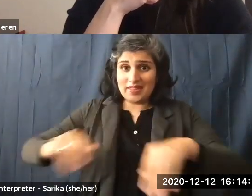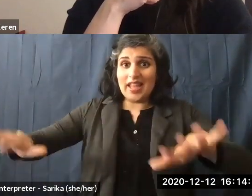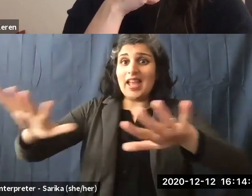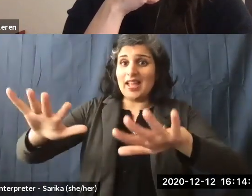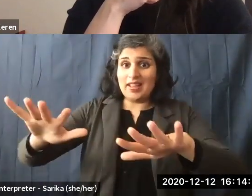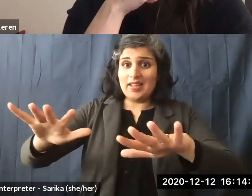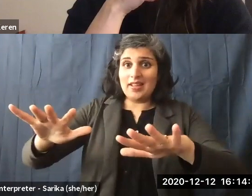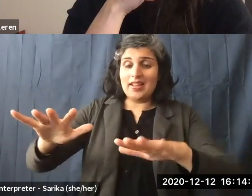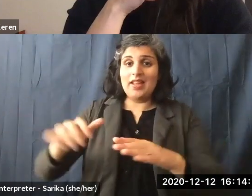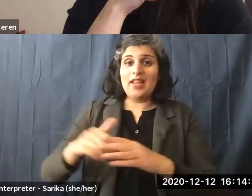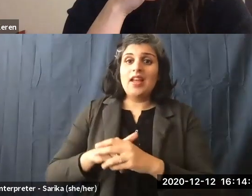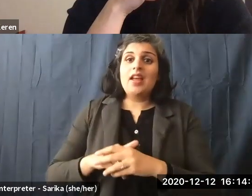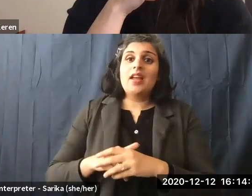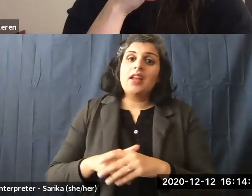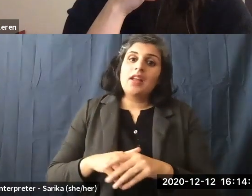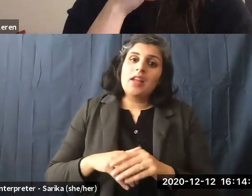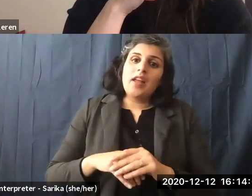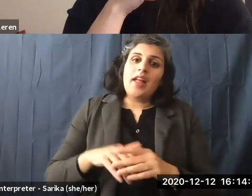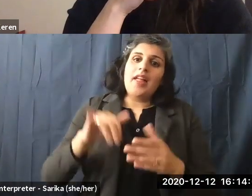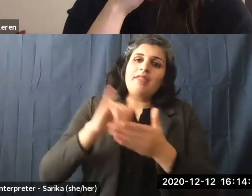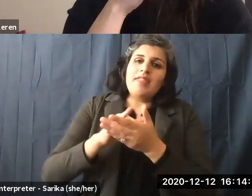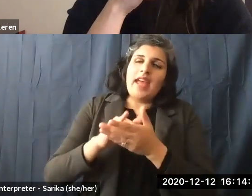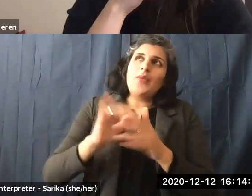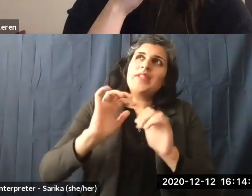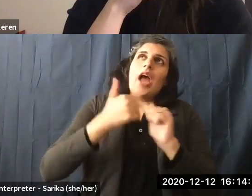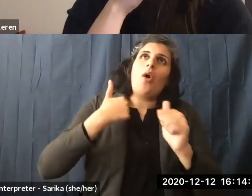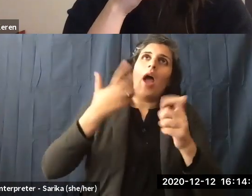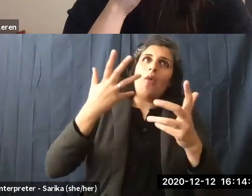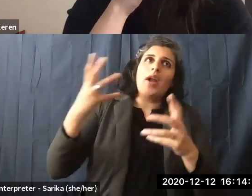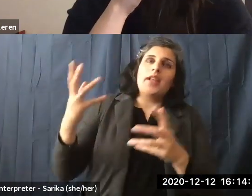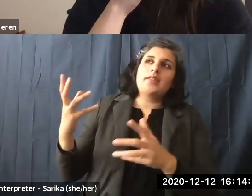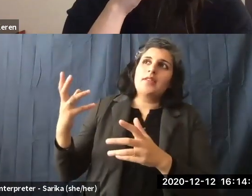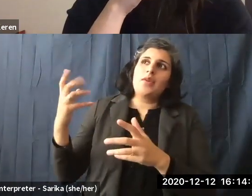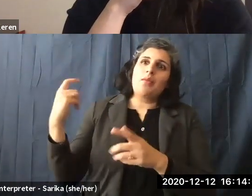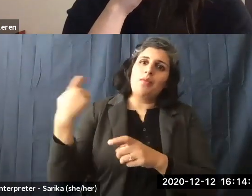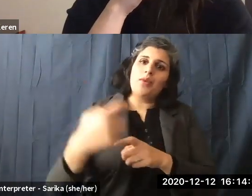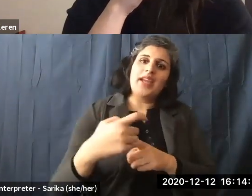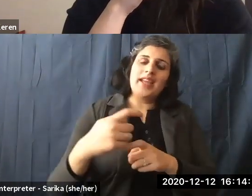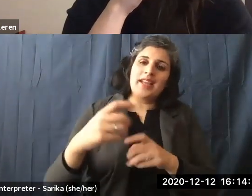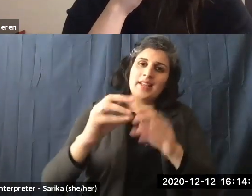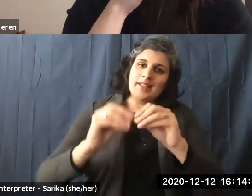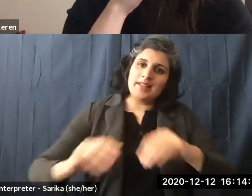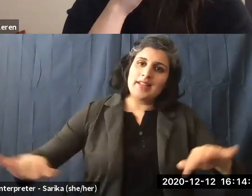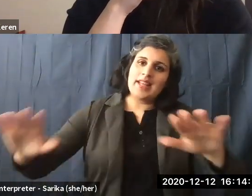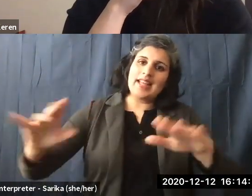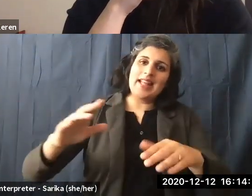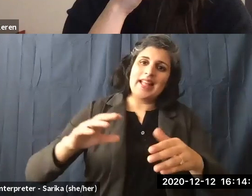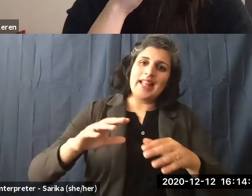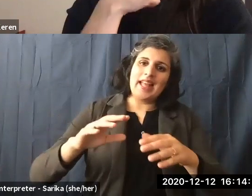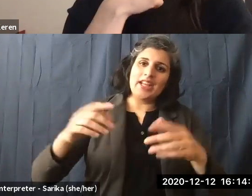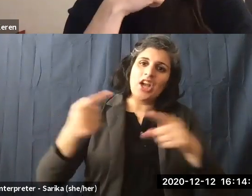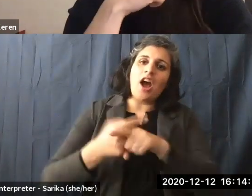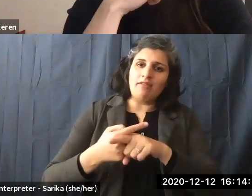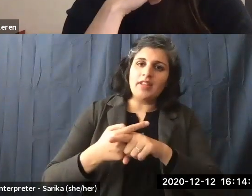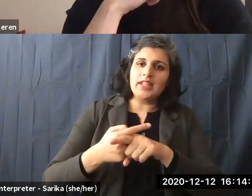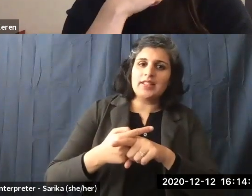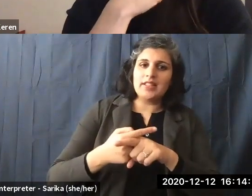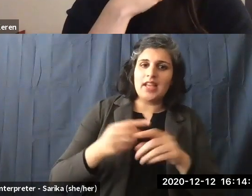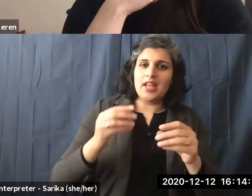to bring in the issue of land conflicts in a more direct way. And also, so there was that. And then there was also that